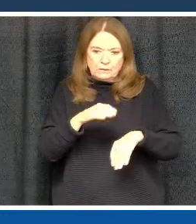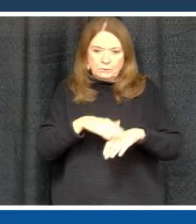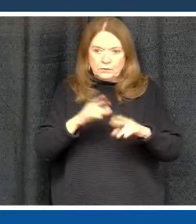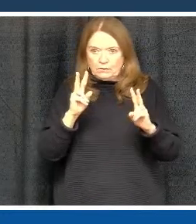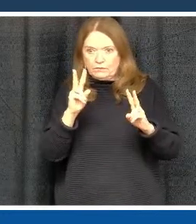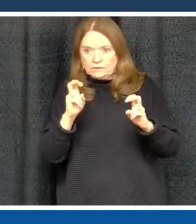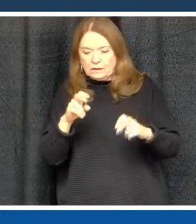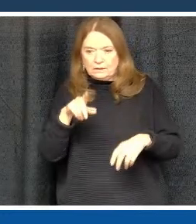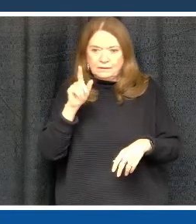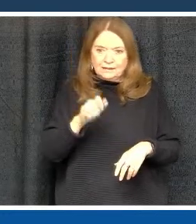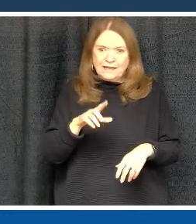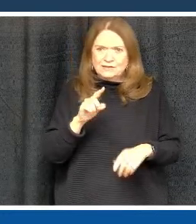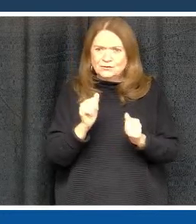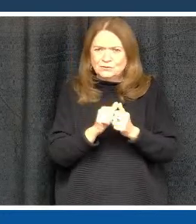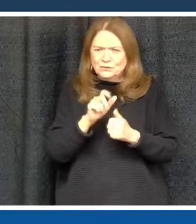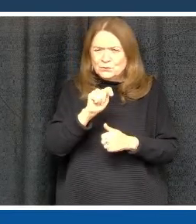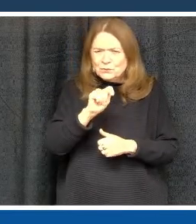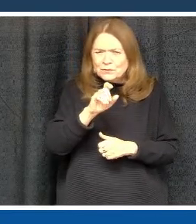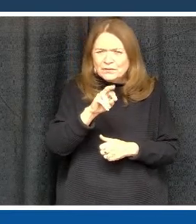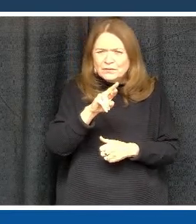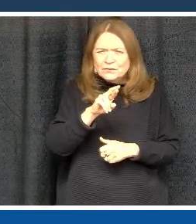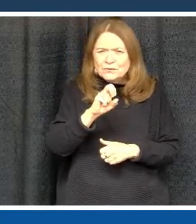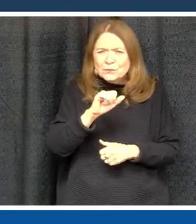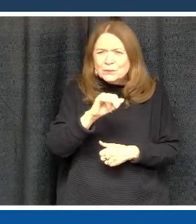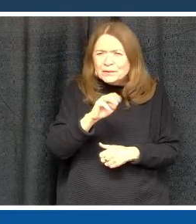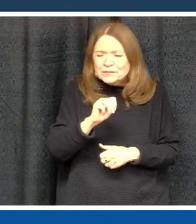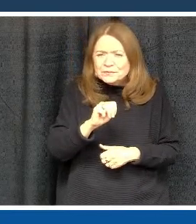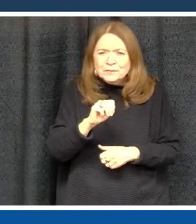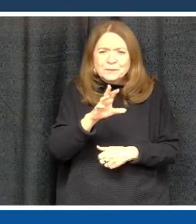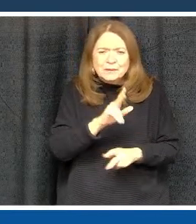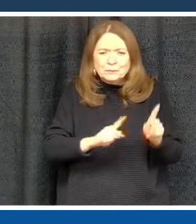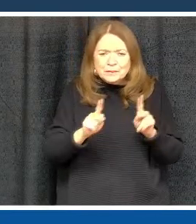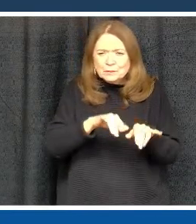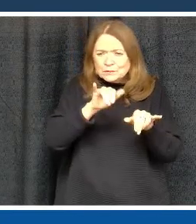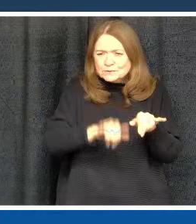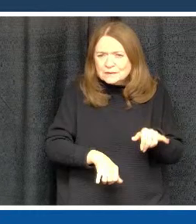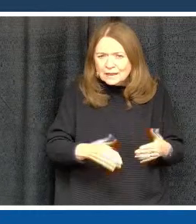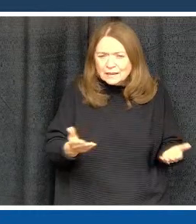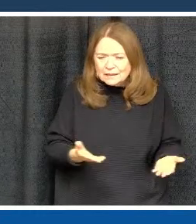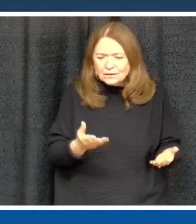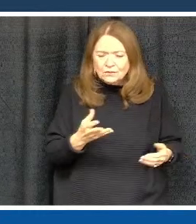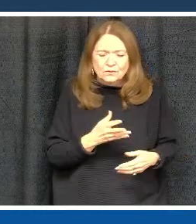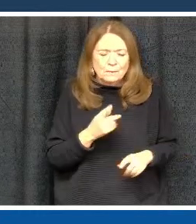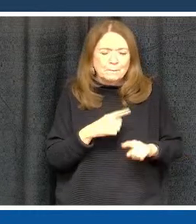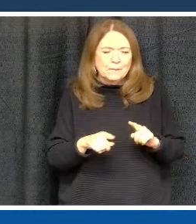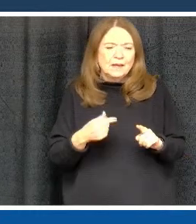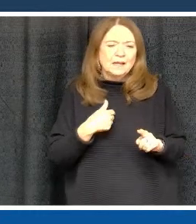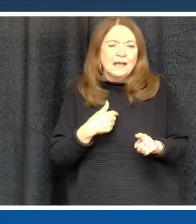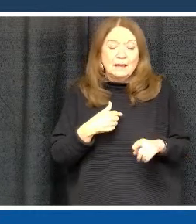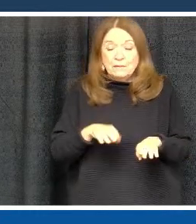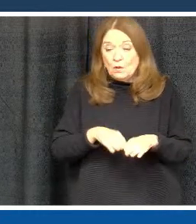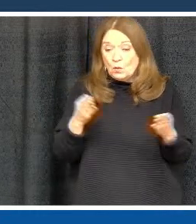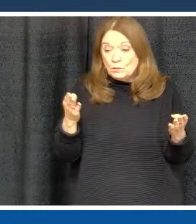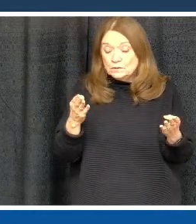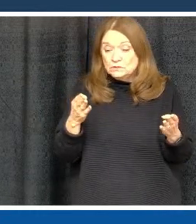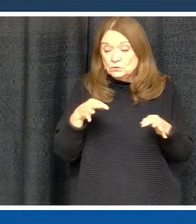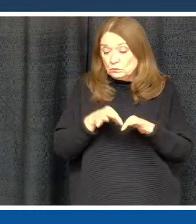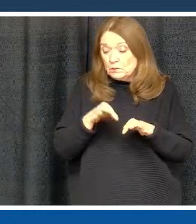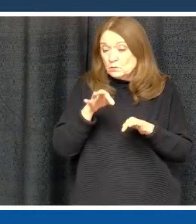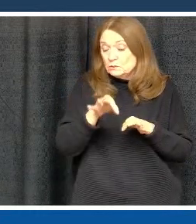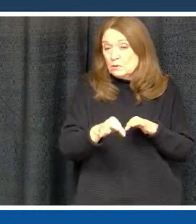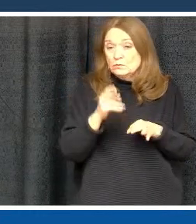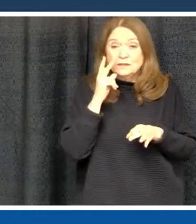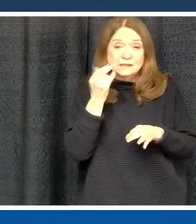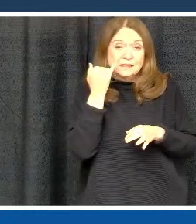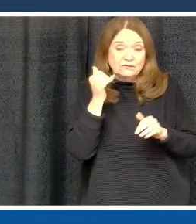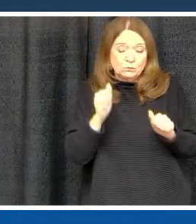it has to do with tourism and people staying here. And but I would be open to postponing to see if we